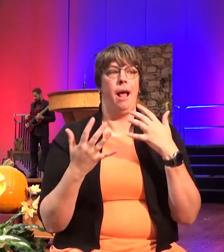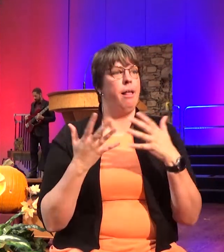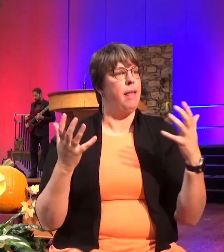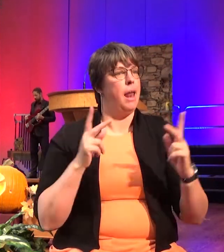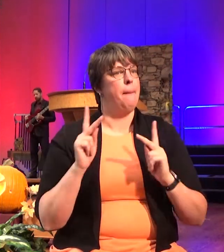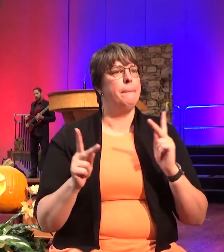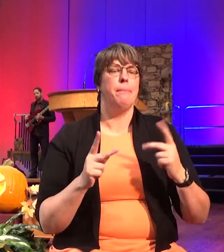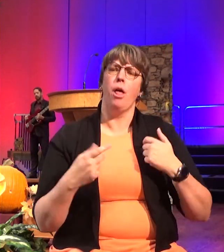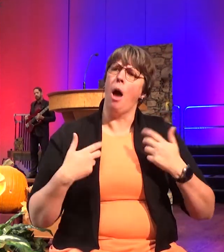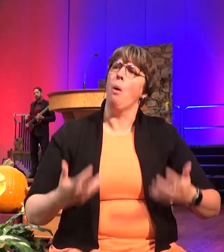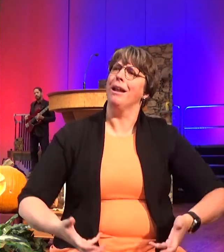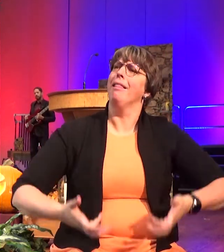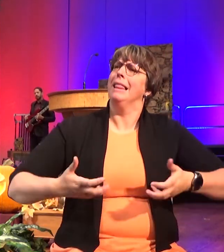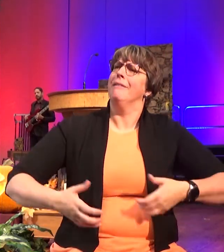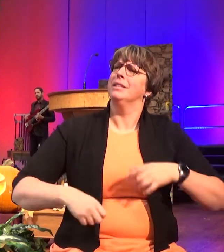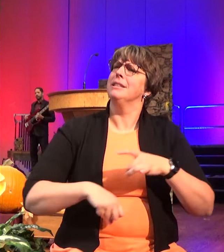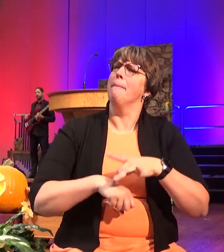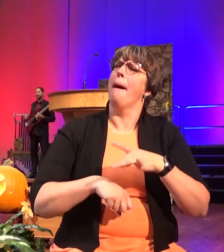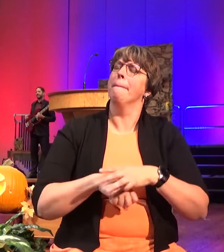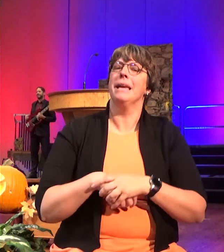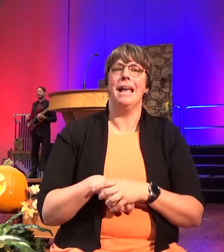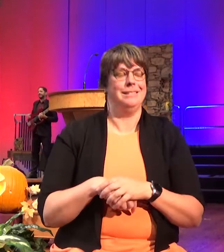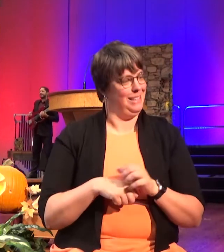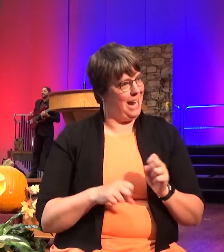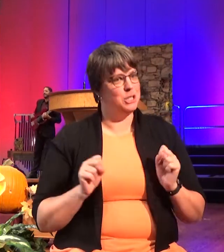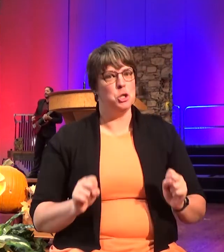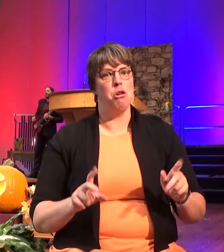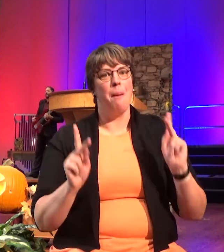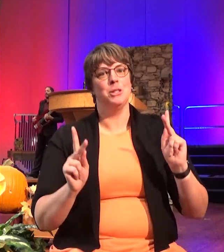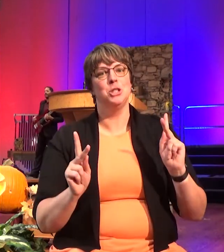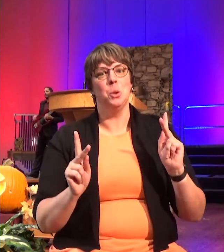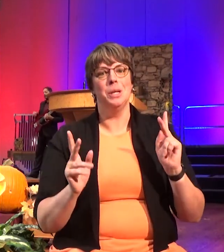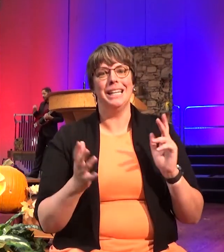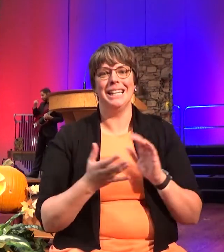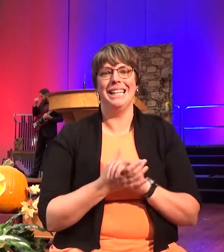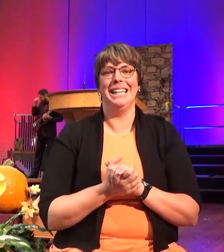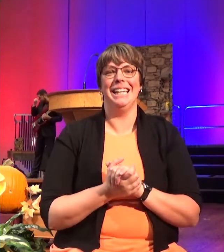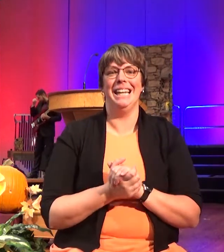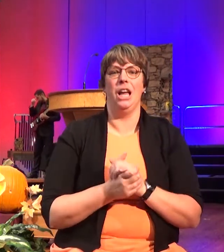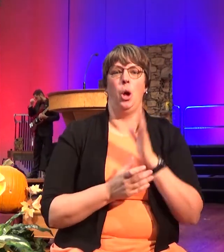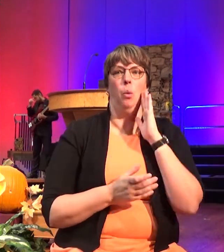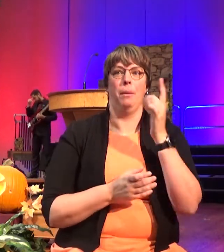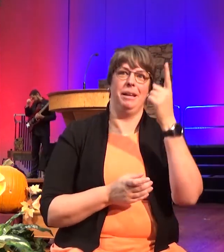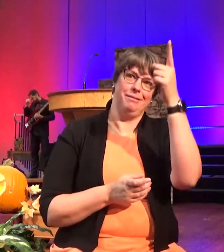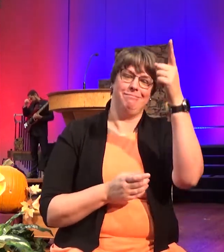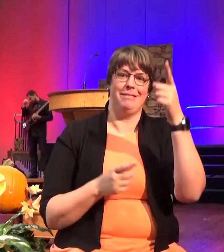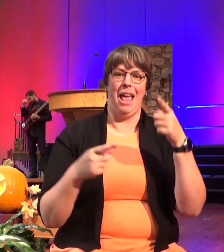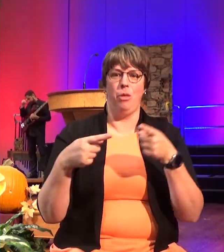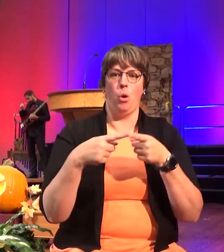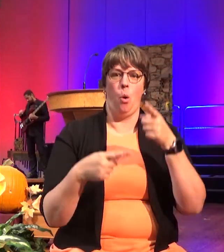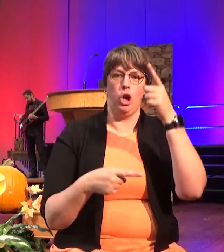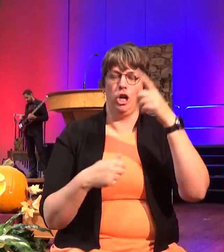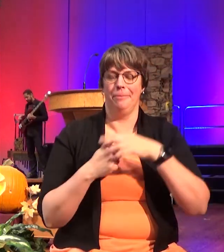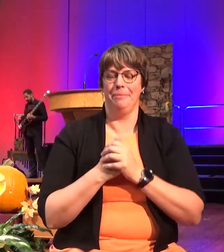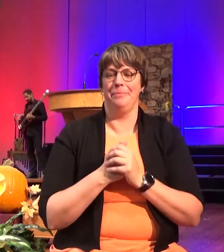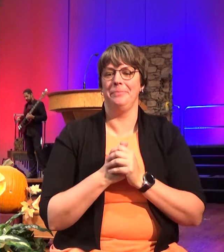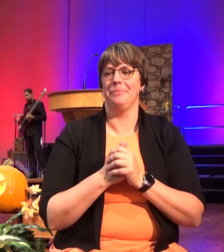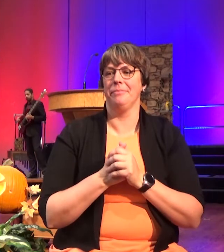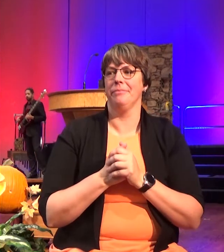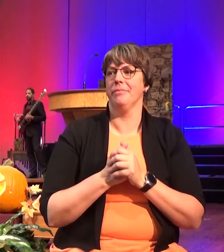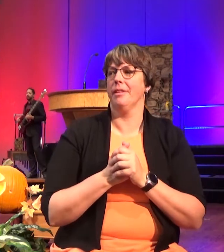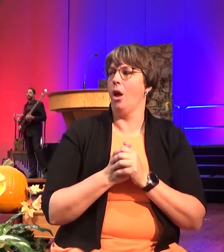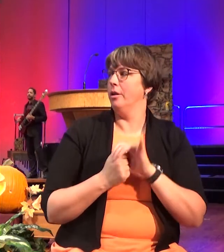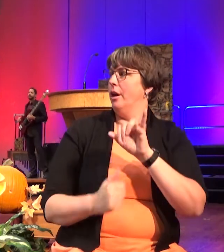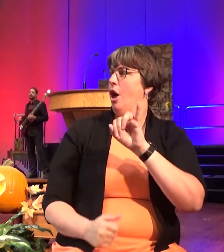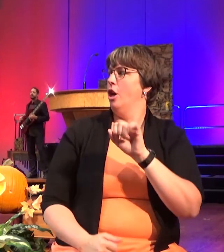few pumpkins. This is an opportunity for that, and they'll be right out over there in the corner. All right? Thank you for being here. Josh says